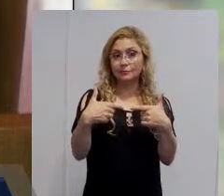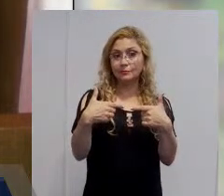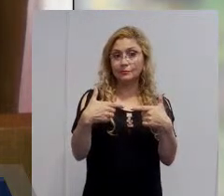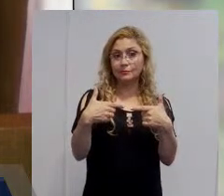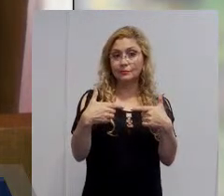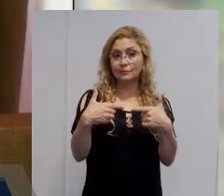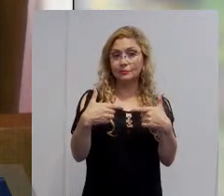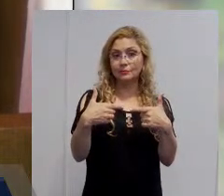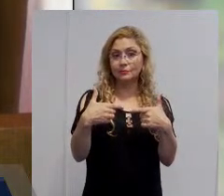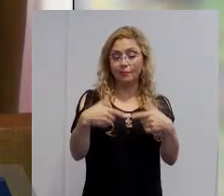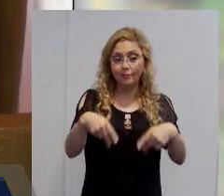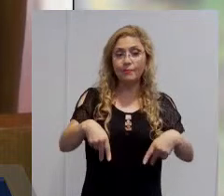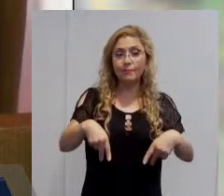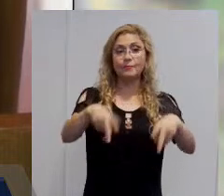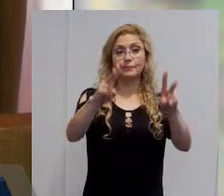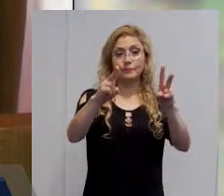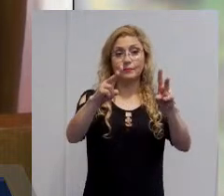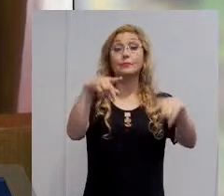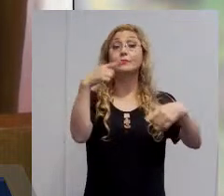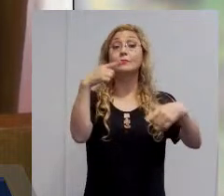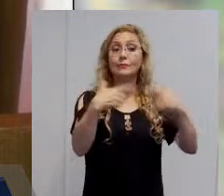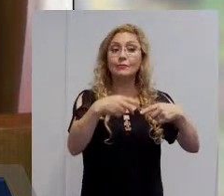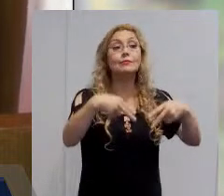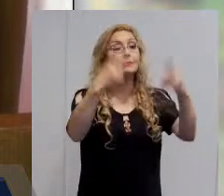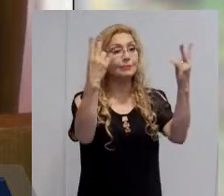These should be the inspiration for the political